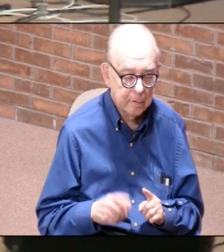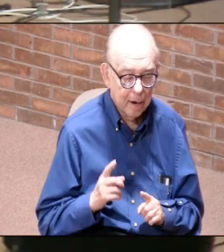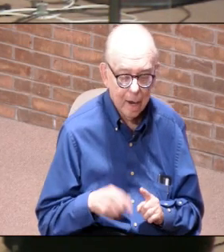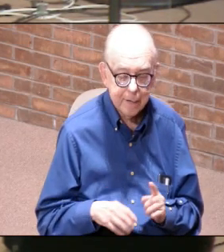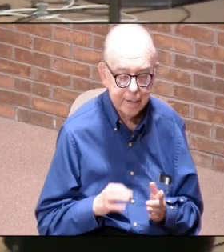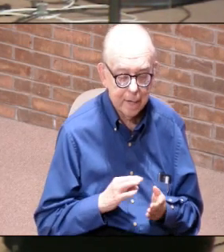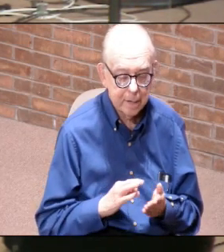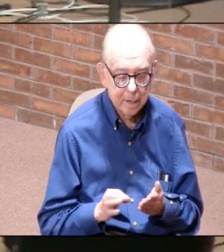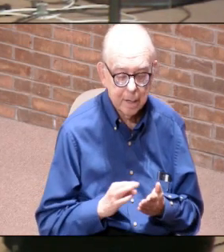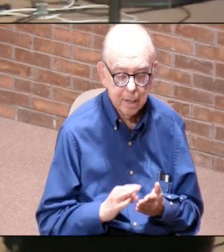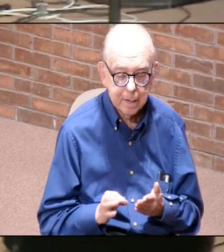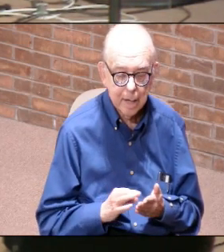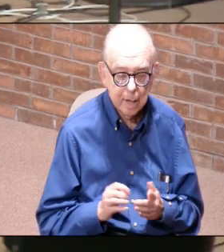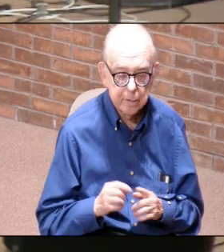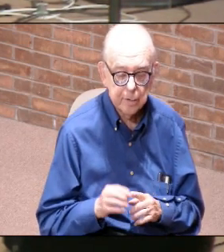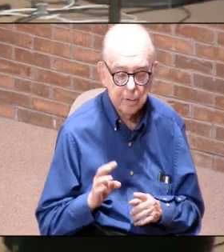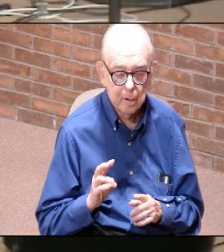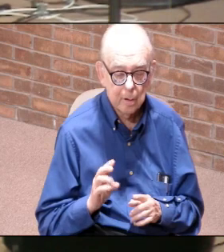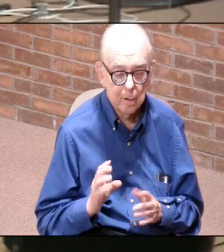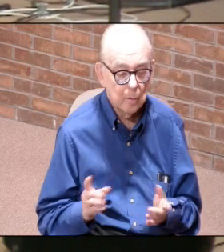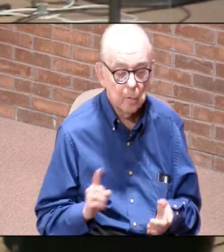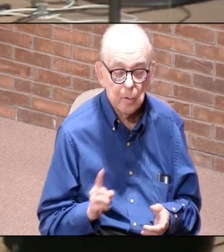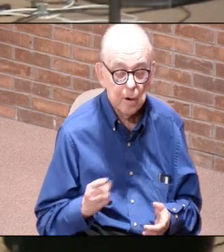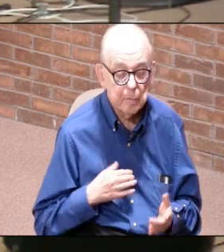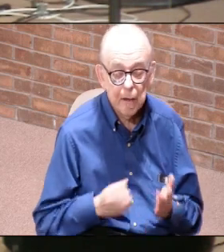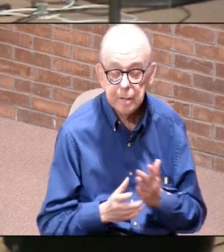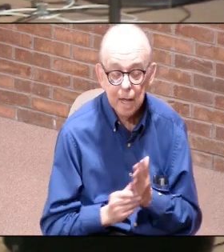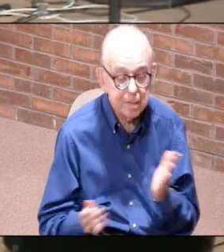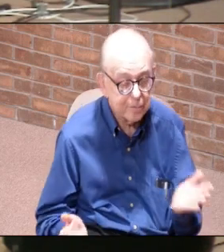700. Where are they?